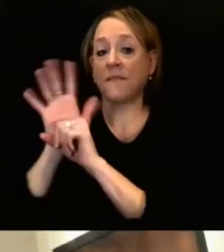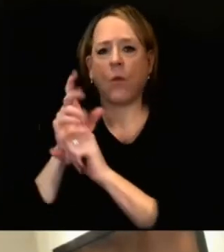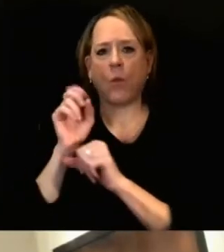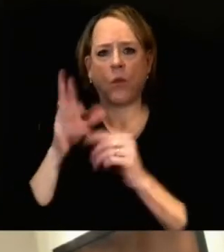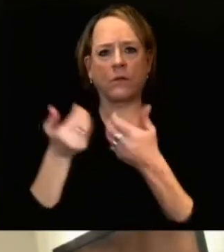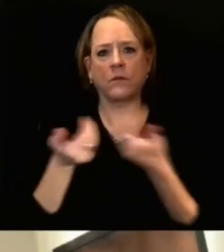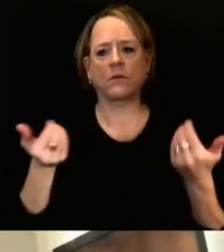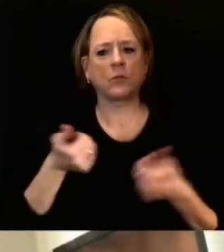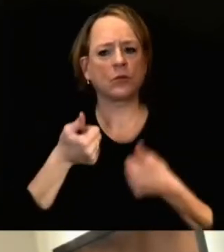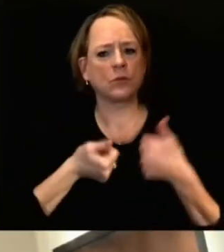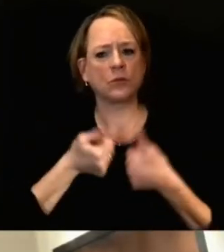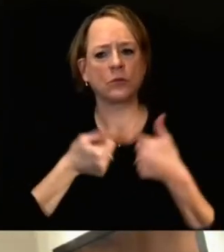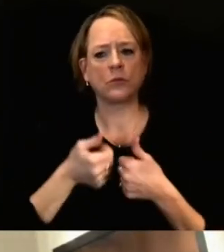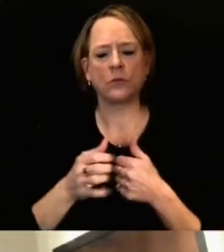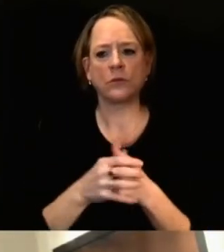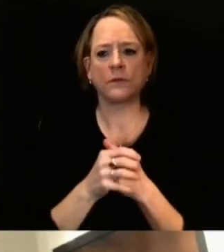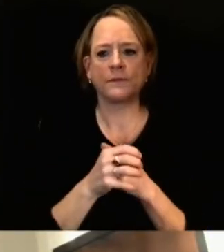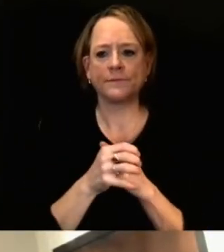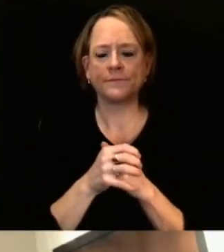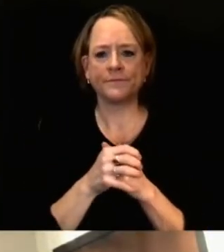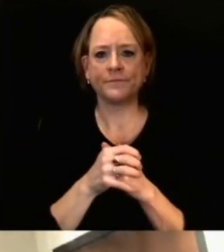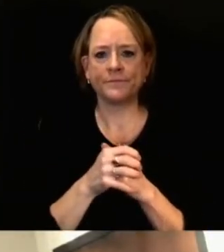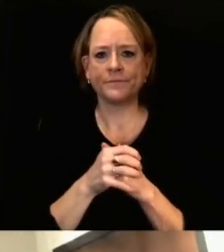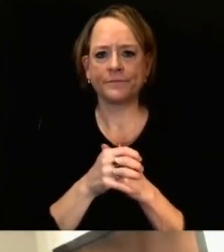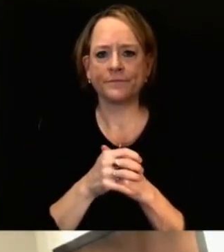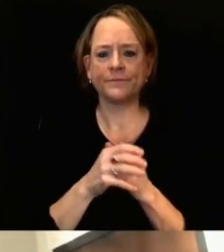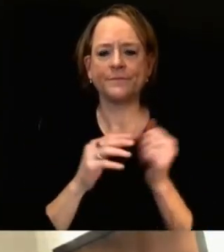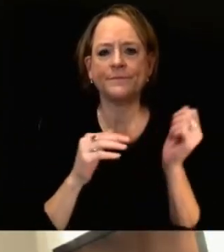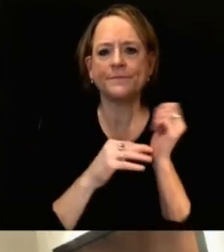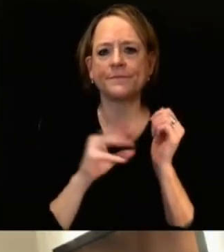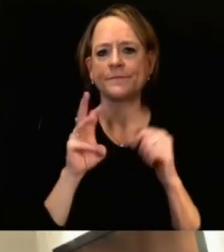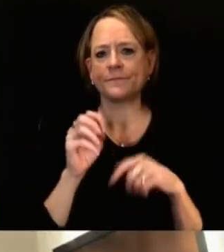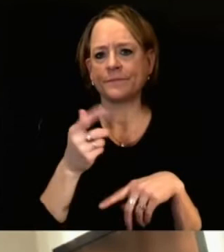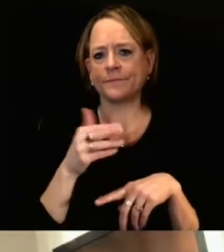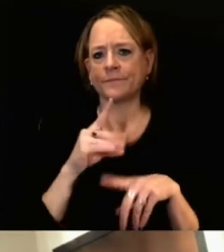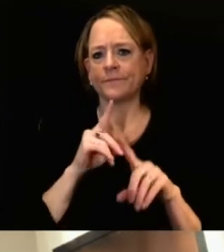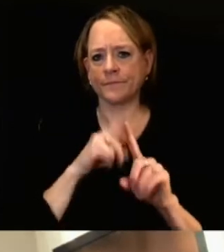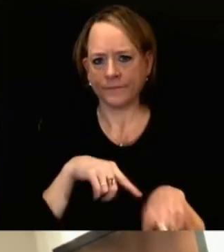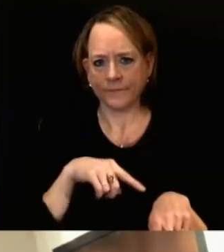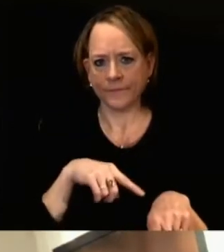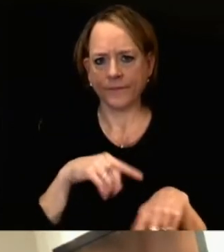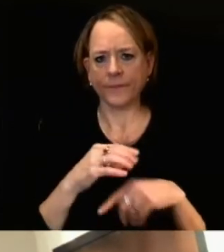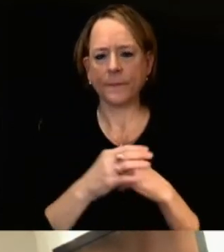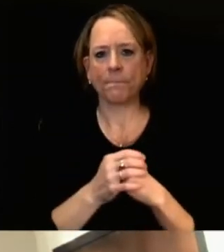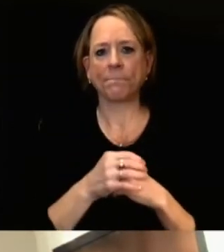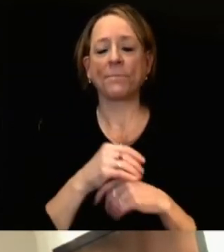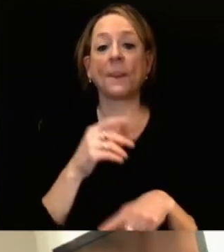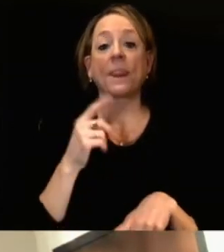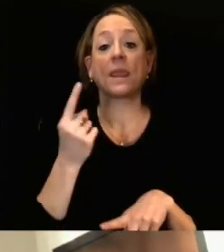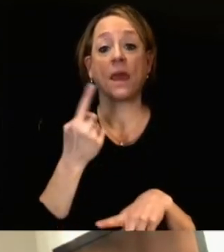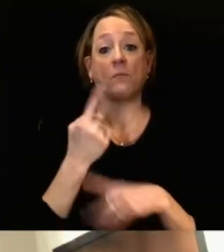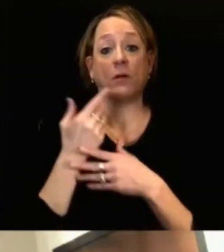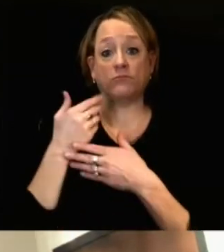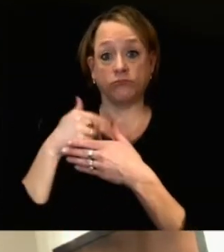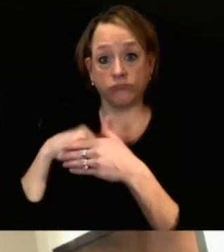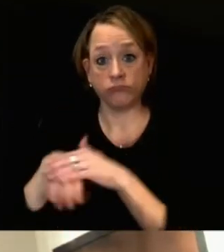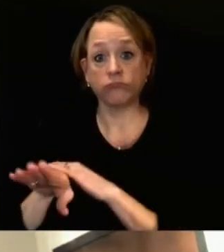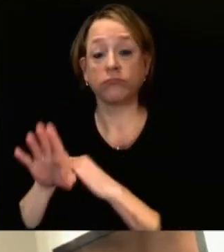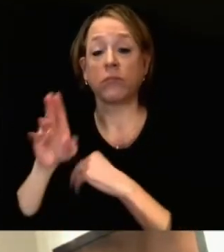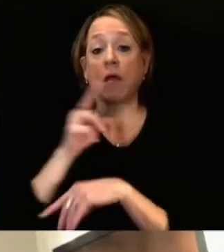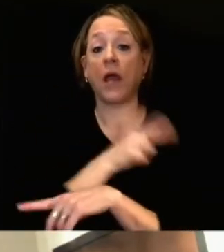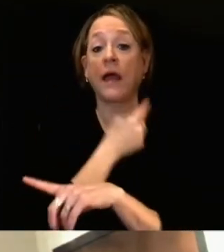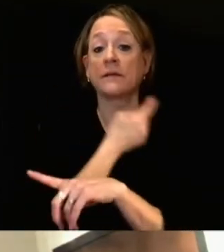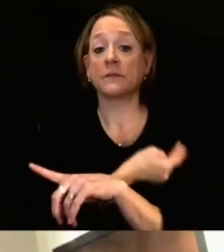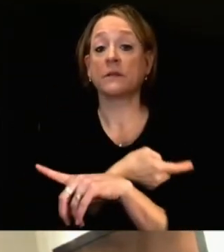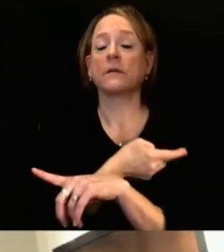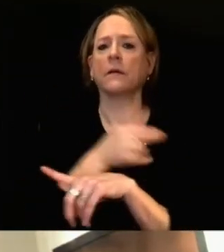they are counted if they test positive and they're in the hospital, regardless of the reason for their hospitalization. They get counted as a COVID